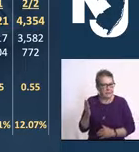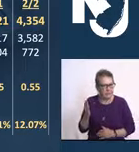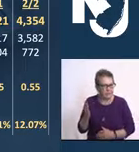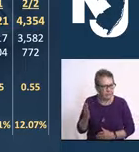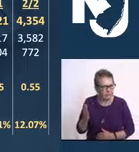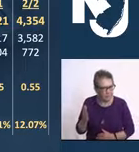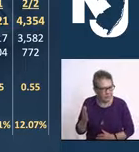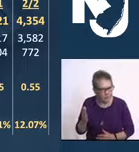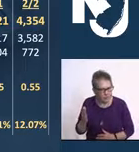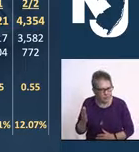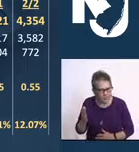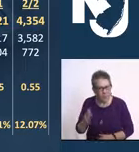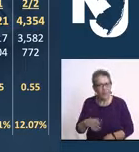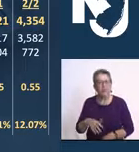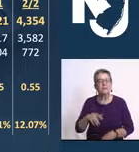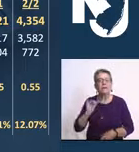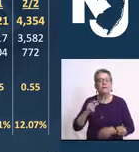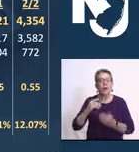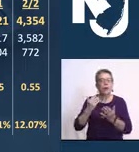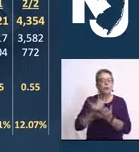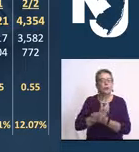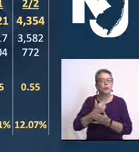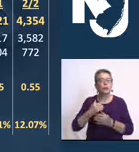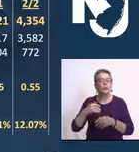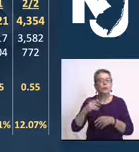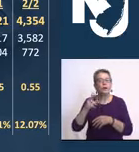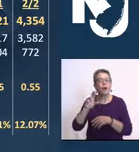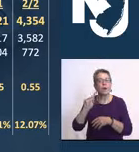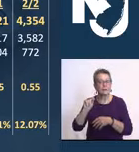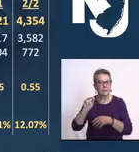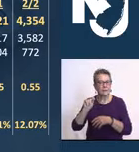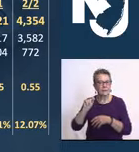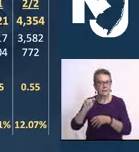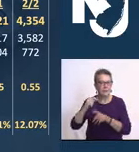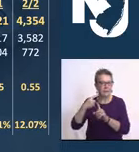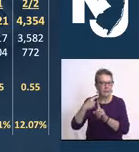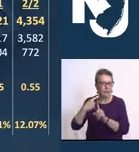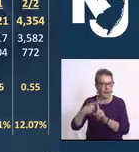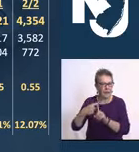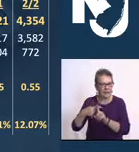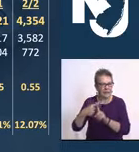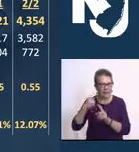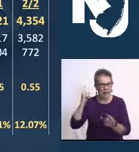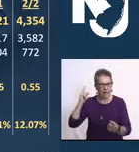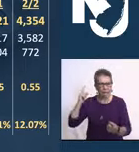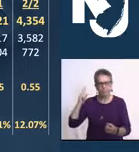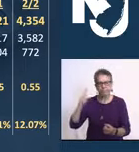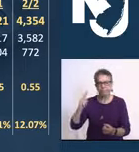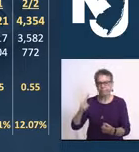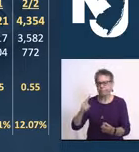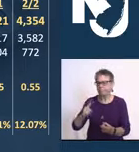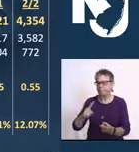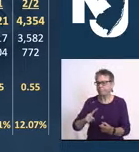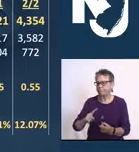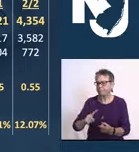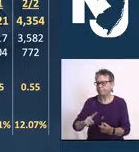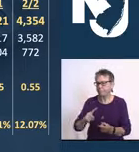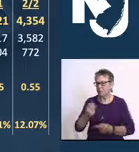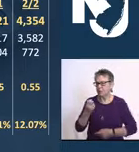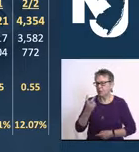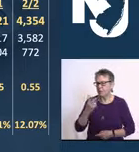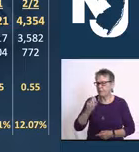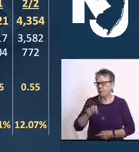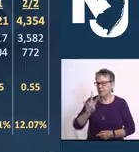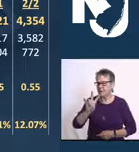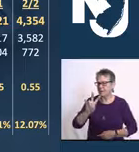of transmission has now settled into a very positive place. Judy, I think you said that that's the